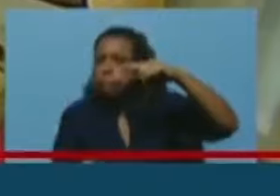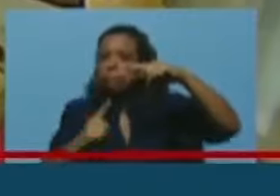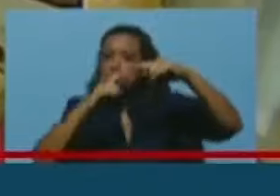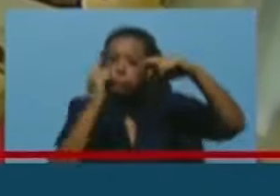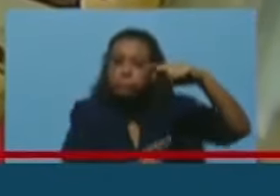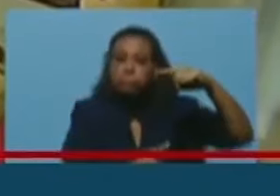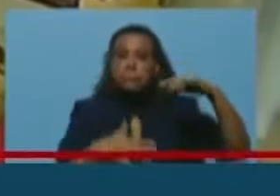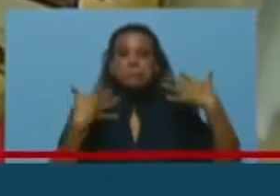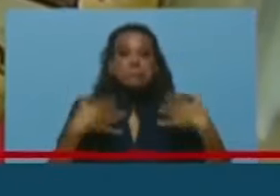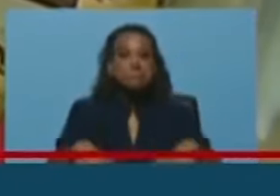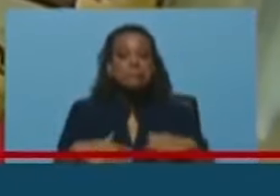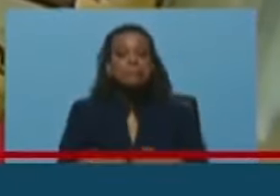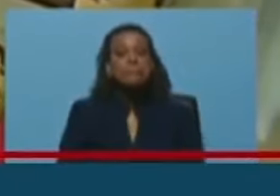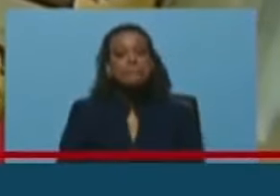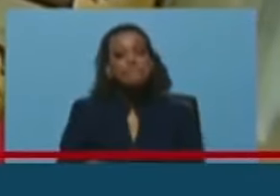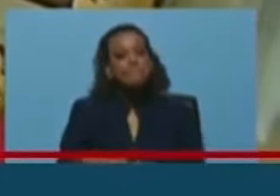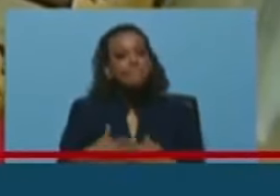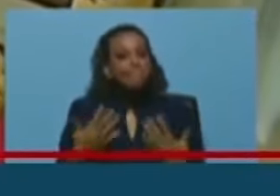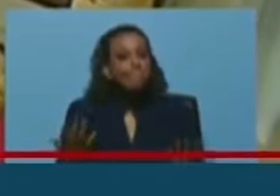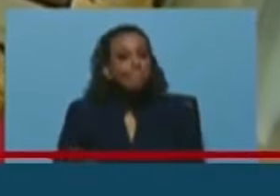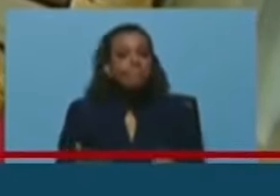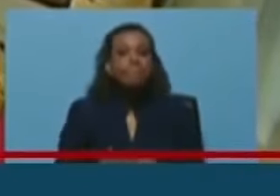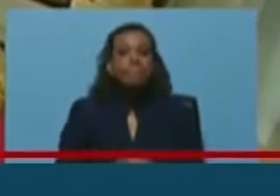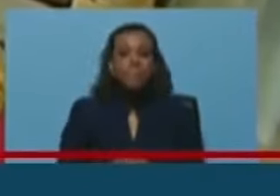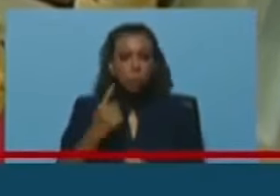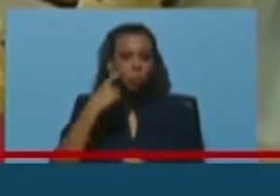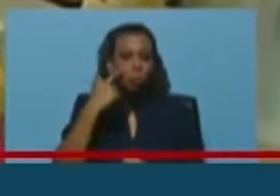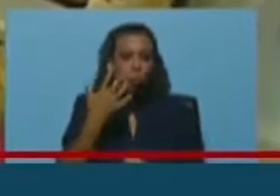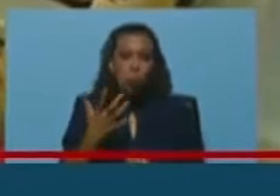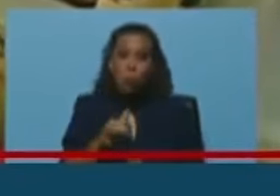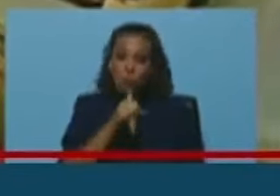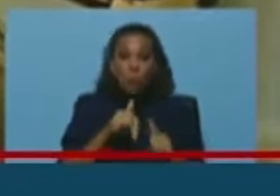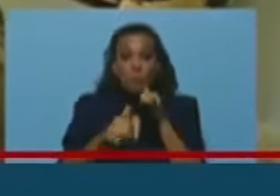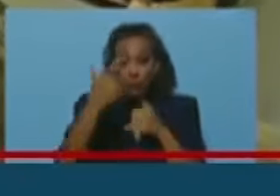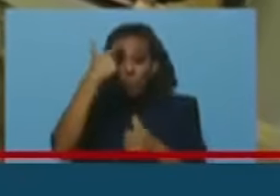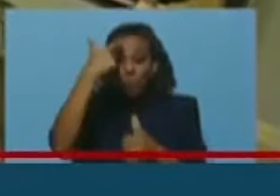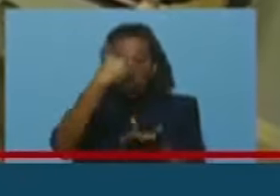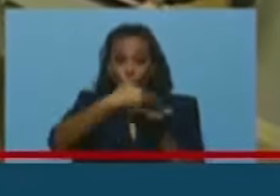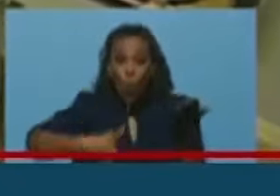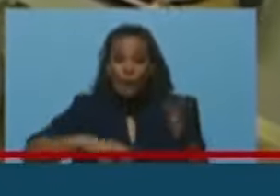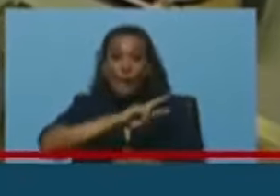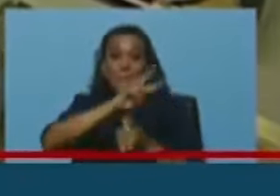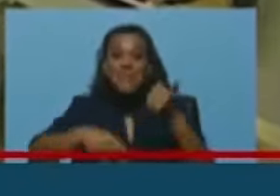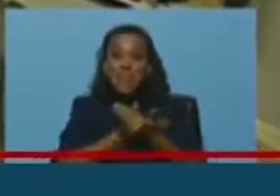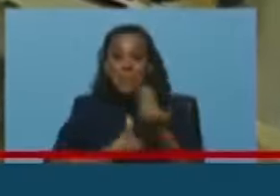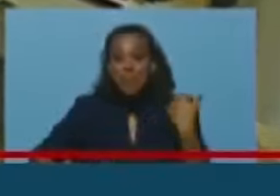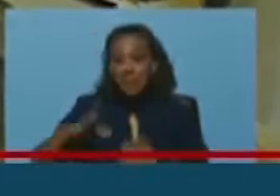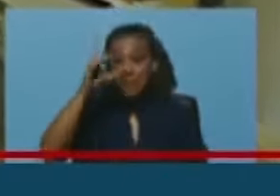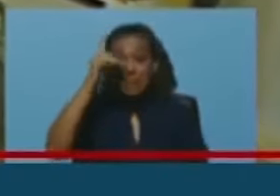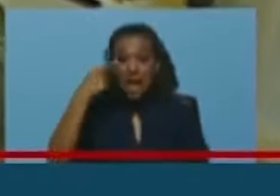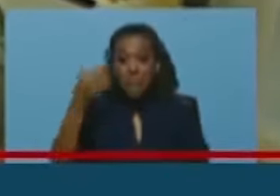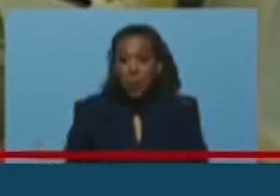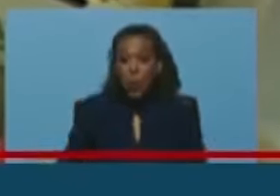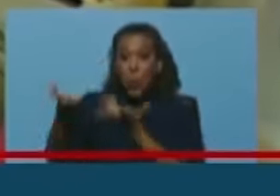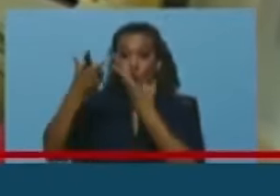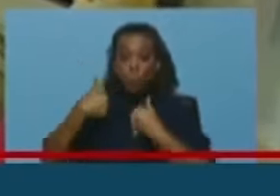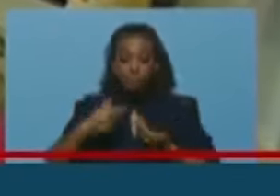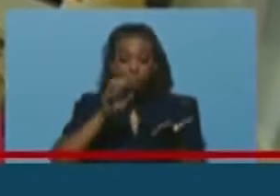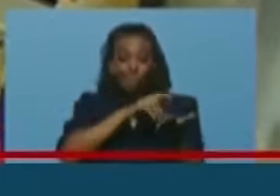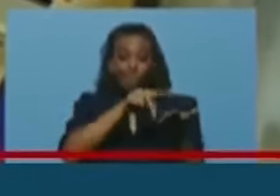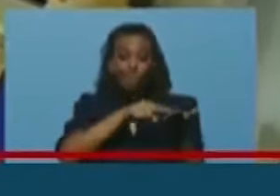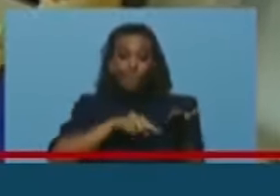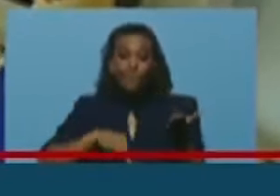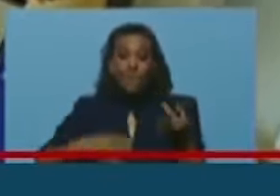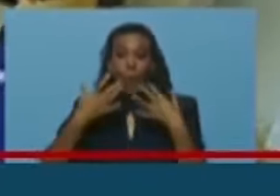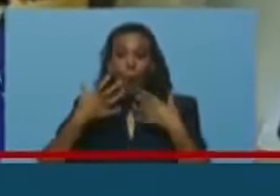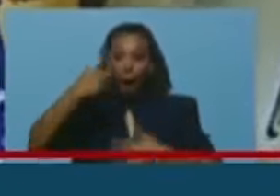aimed at BRICS, which represents the economy of the future. During a meeting with the representatives of the national